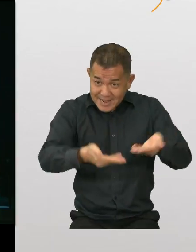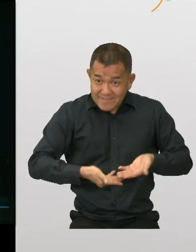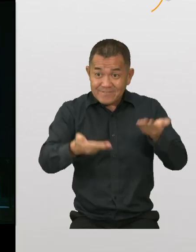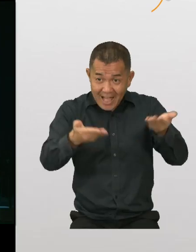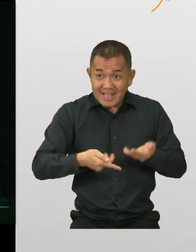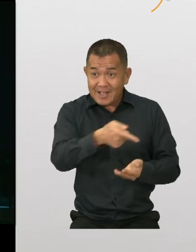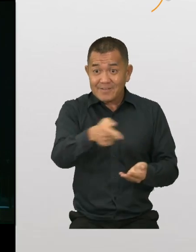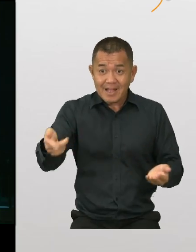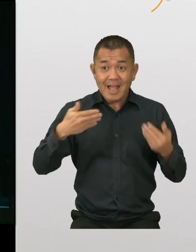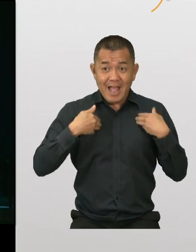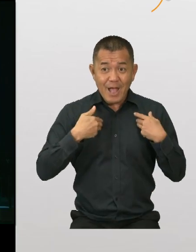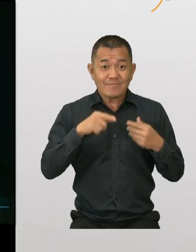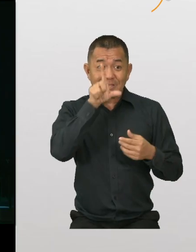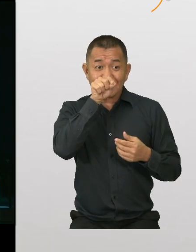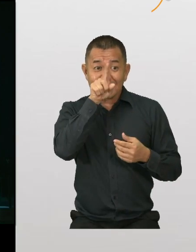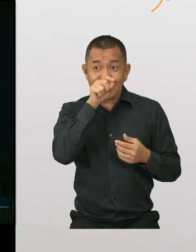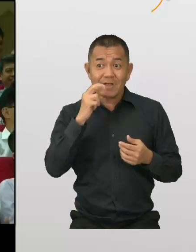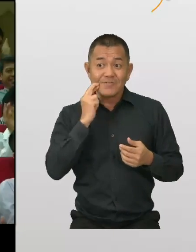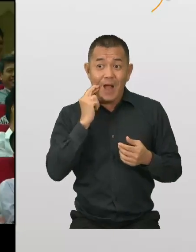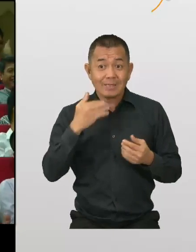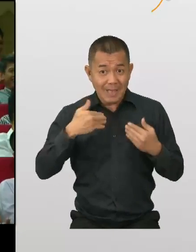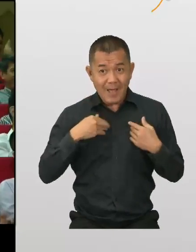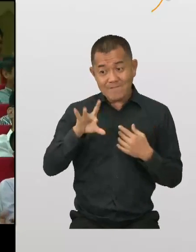over Singapore at our reception tonight.